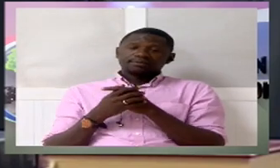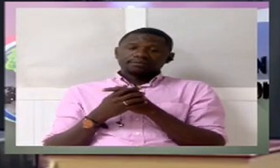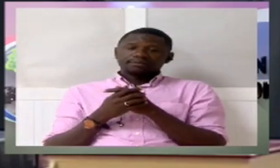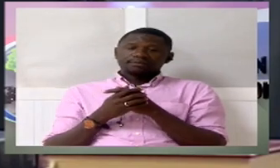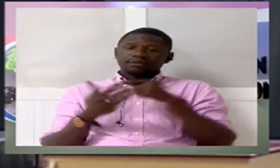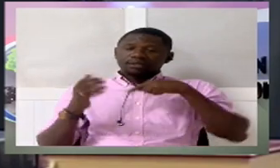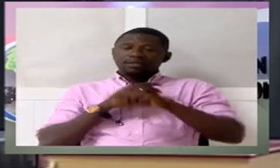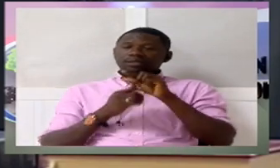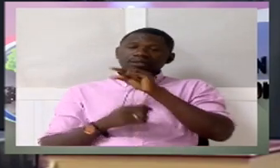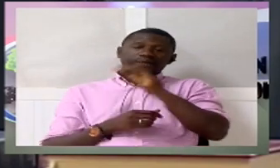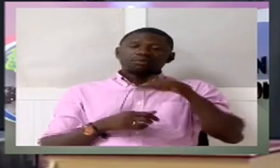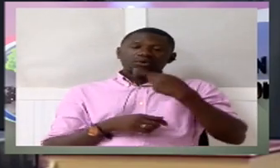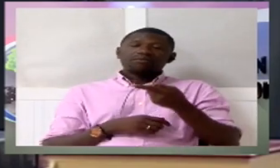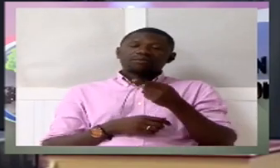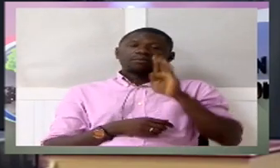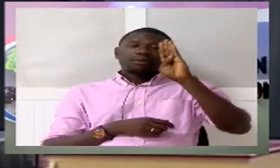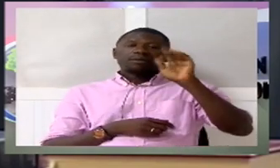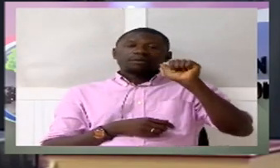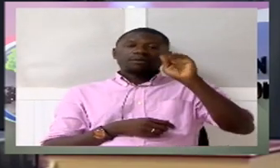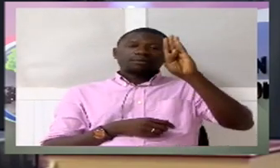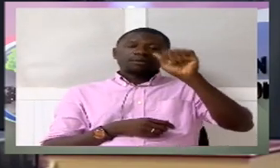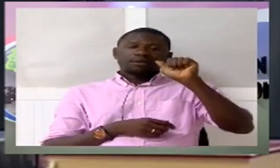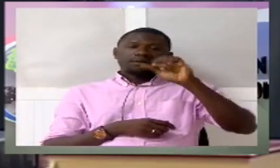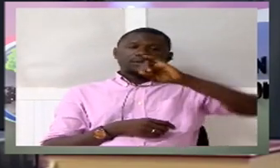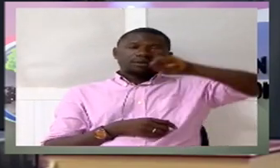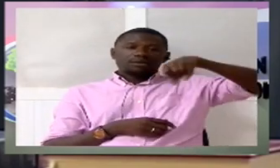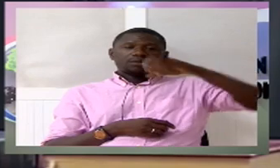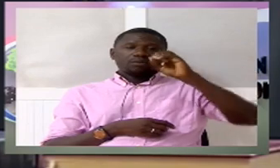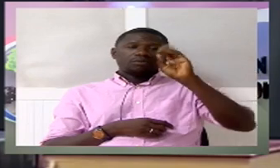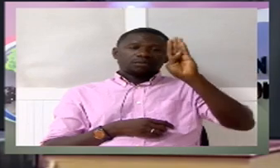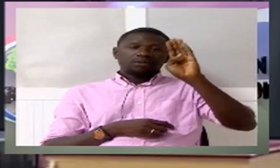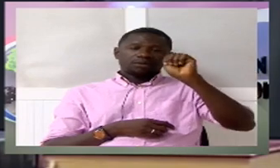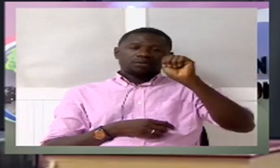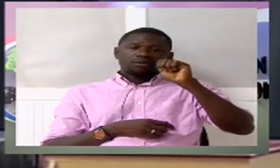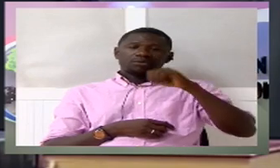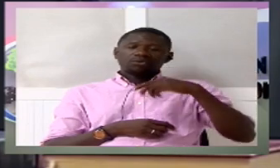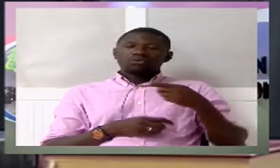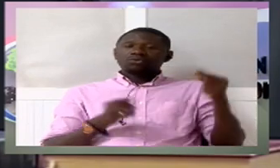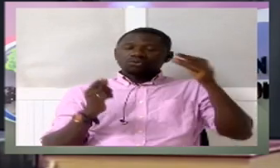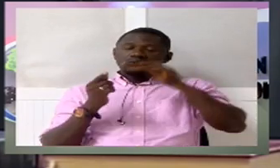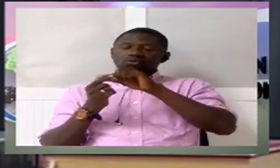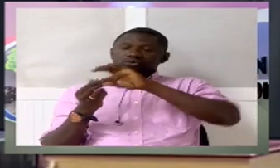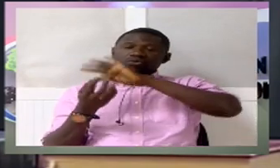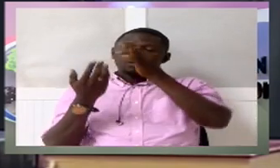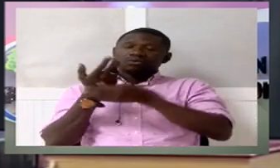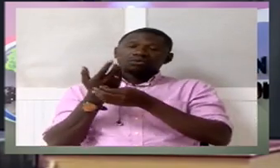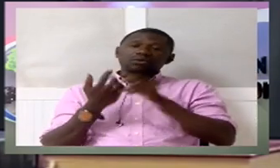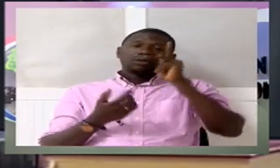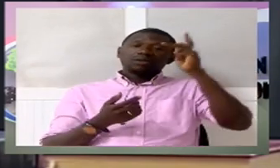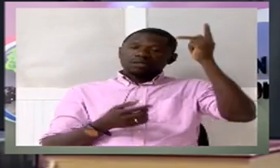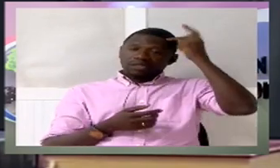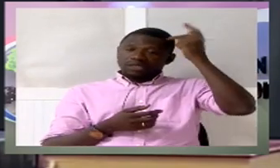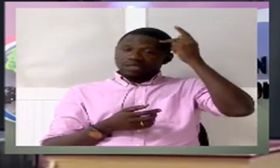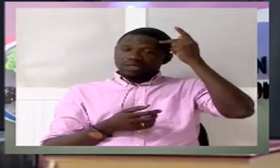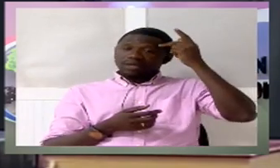in the name of Baba Job ke saundi ke bondi ya ka ke Baba Job toro to Kanilai family farm. Ka bondi baba jo tola ka